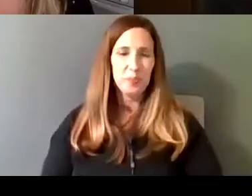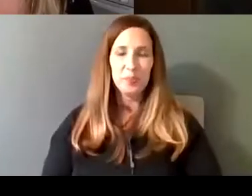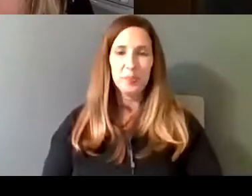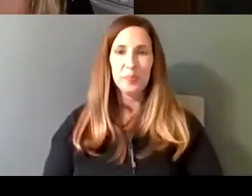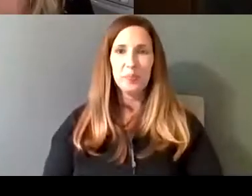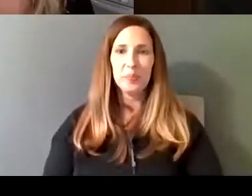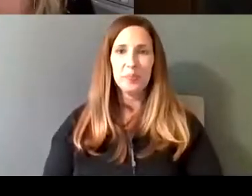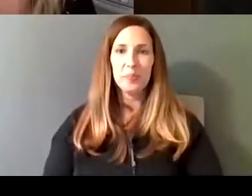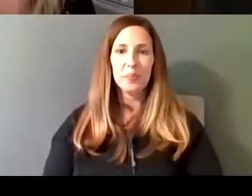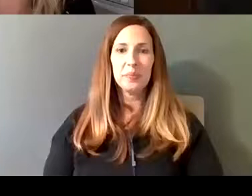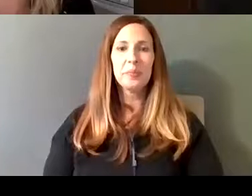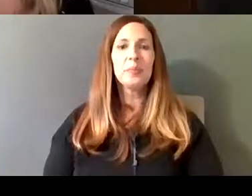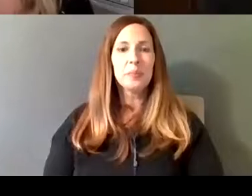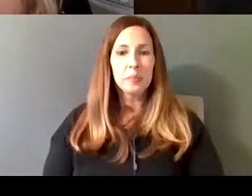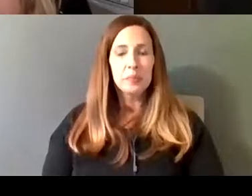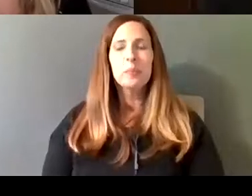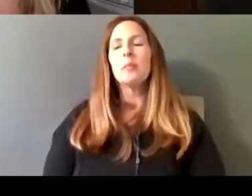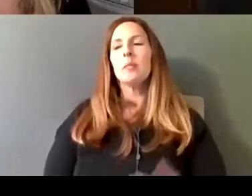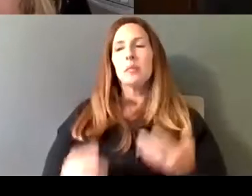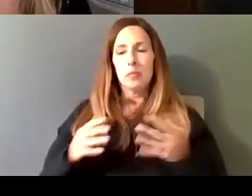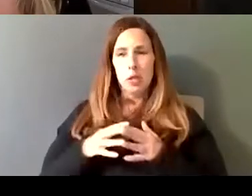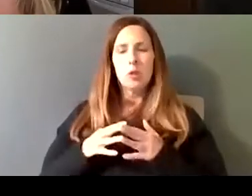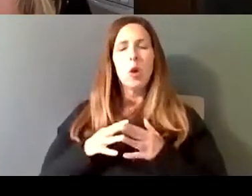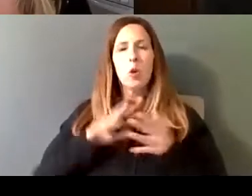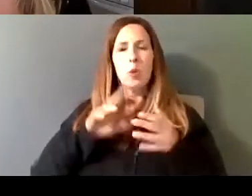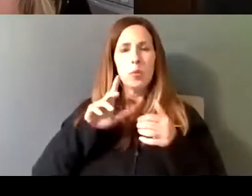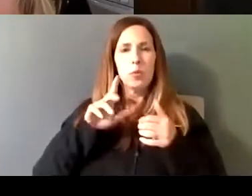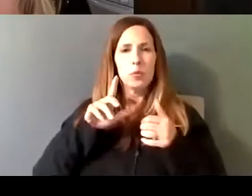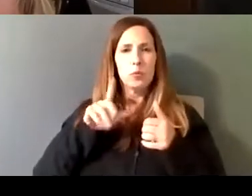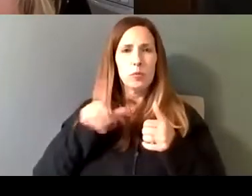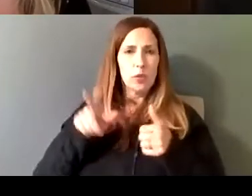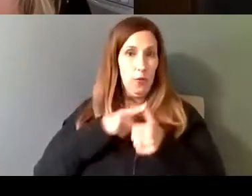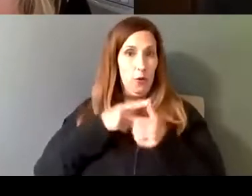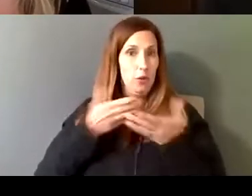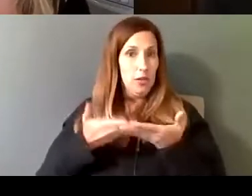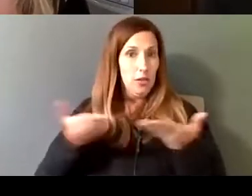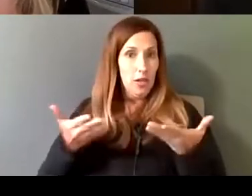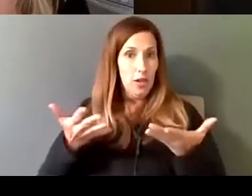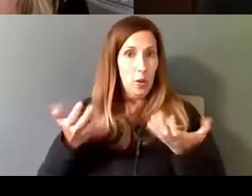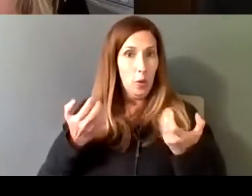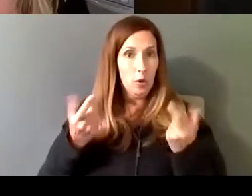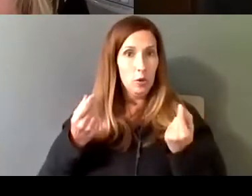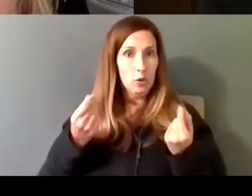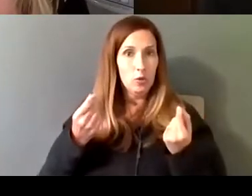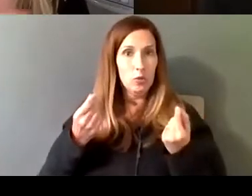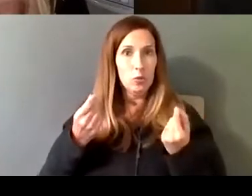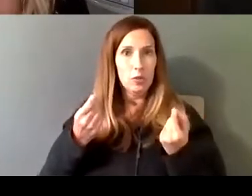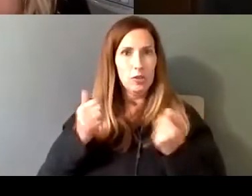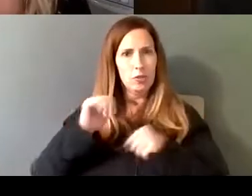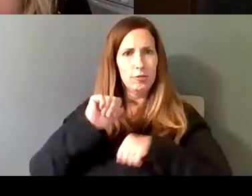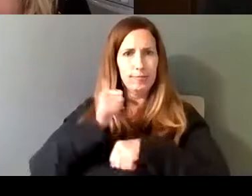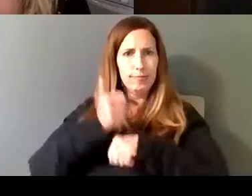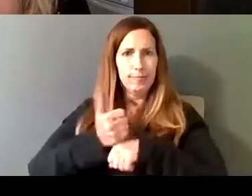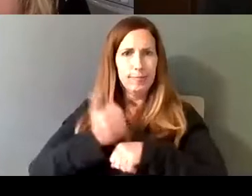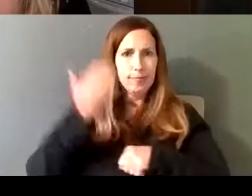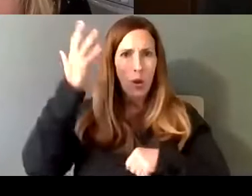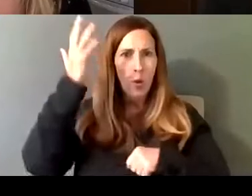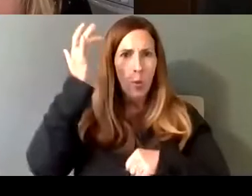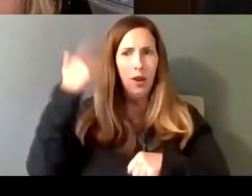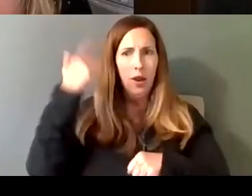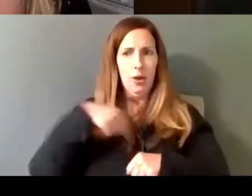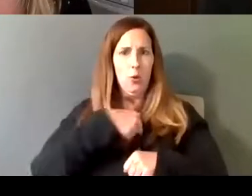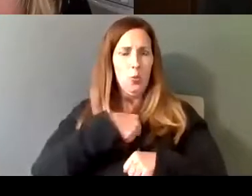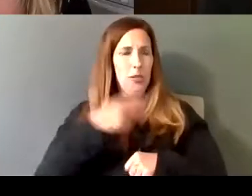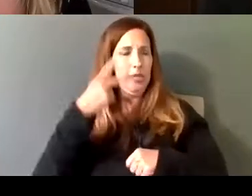So as we kind of get into this conversation, the first thing that I would like to do is establish why we all see this topic